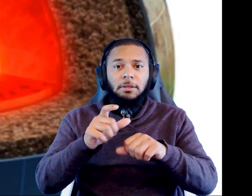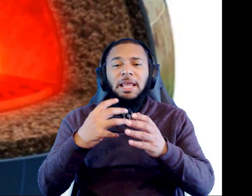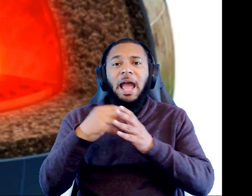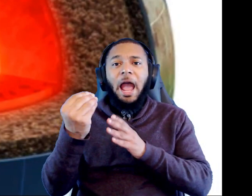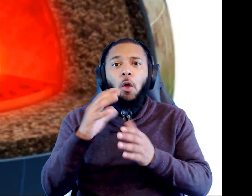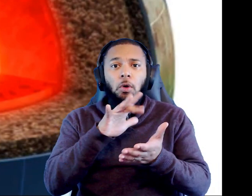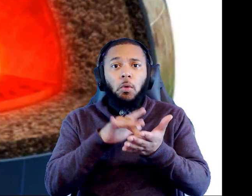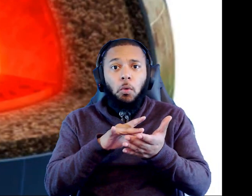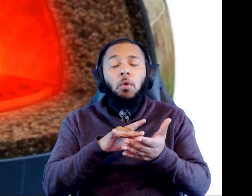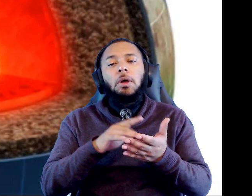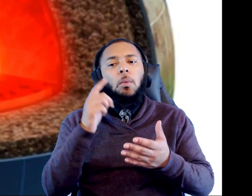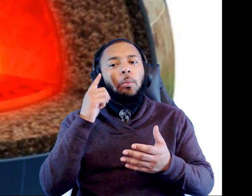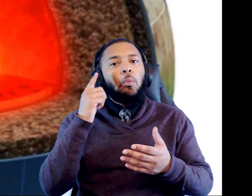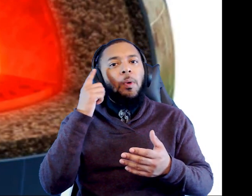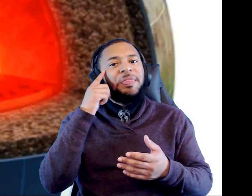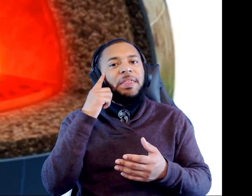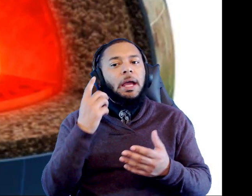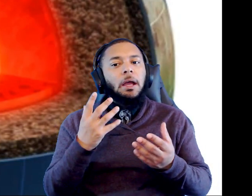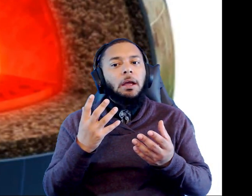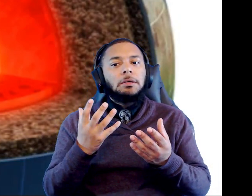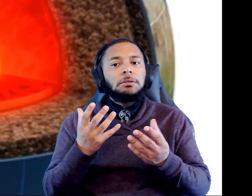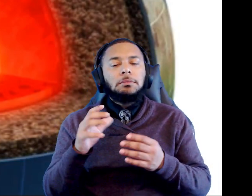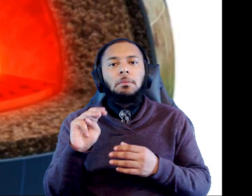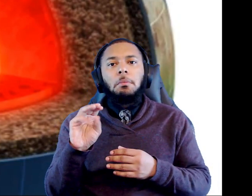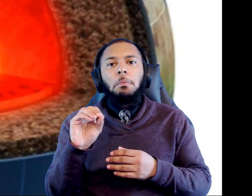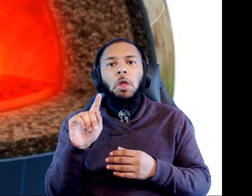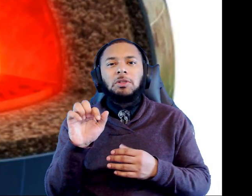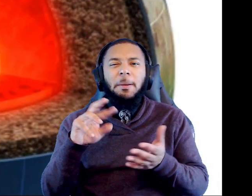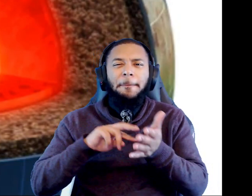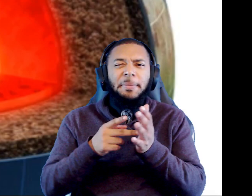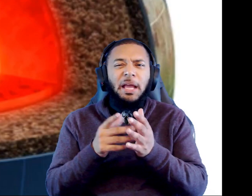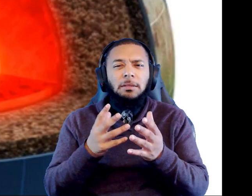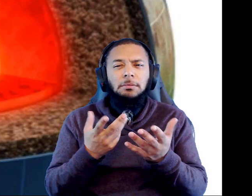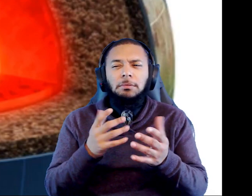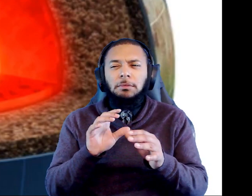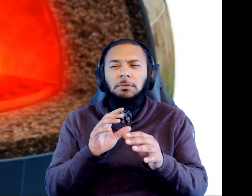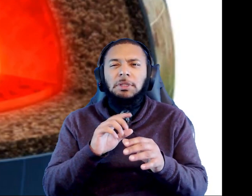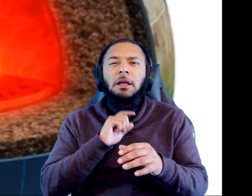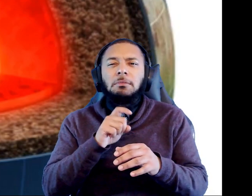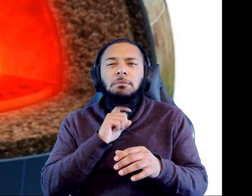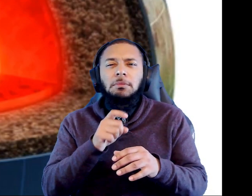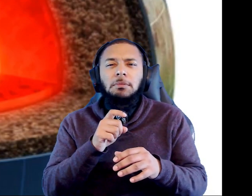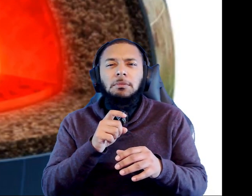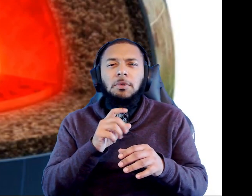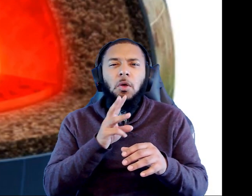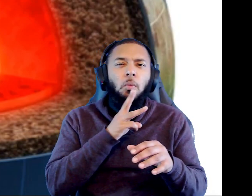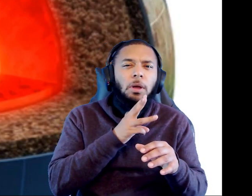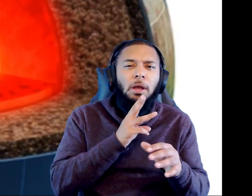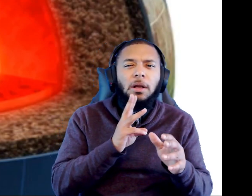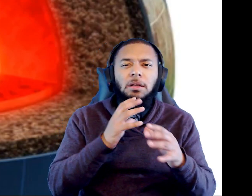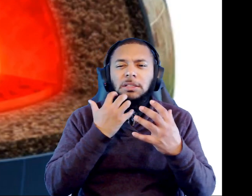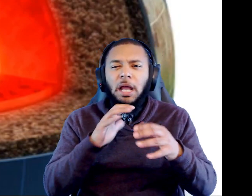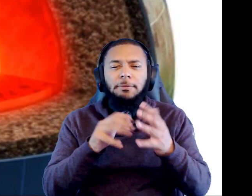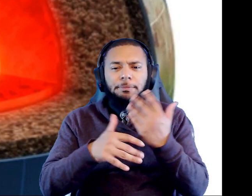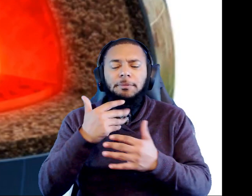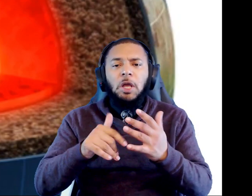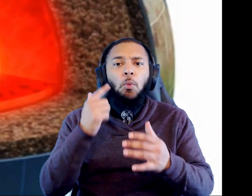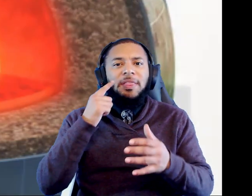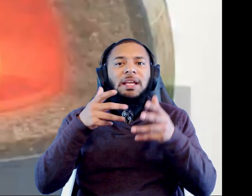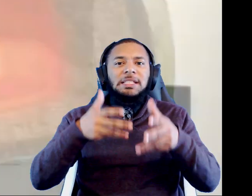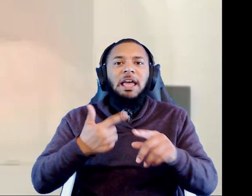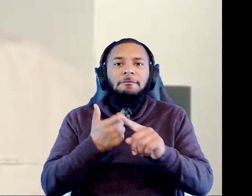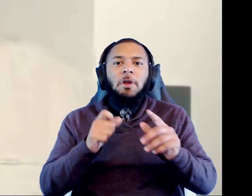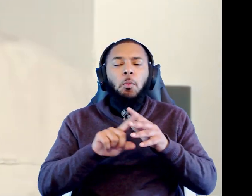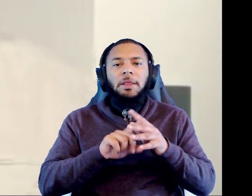think there's still some residual heat on the outer core towards the inner side of the Earth left over from when the Earth was formed.